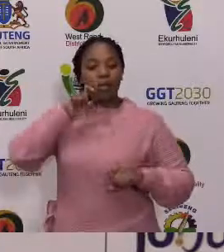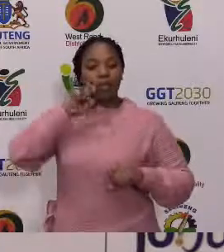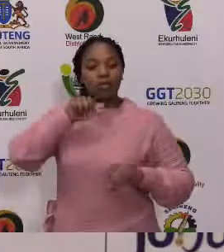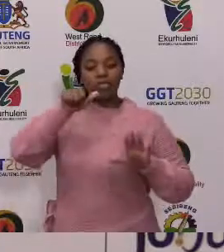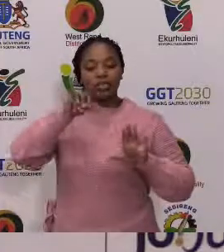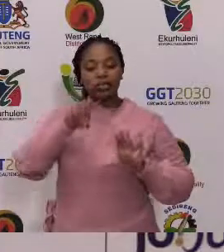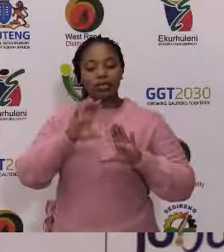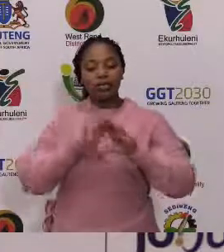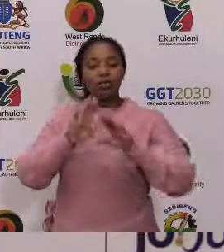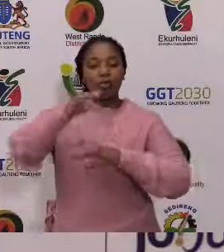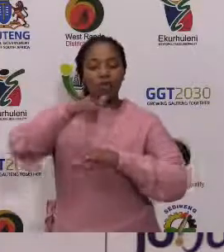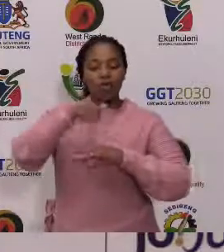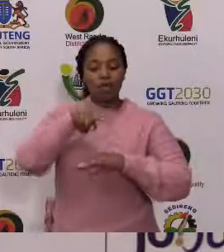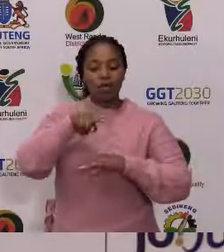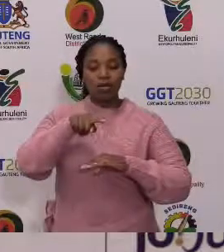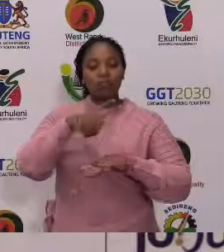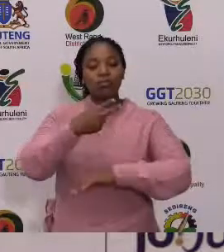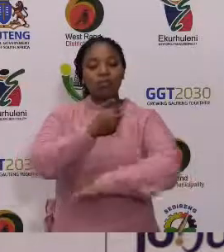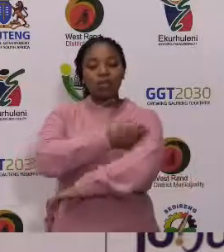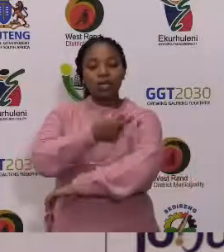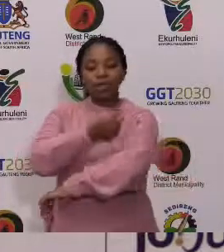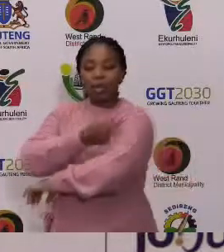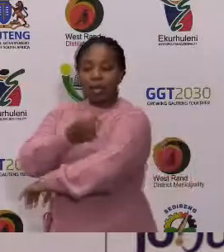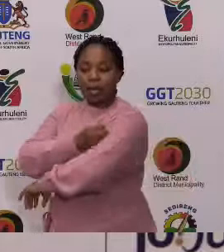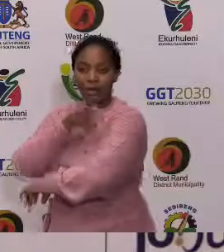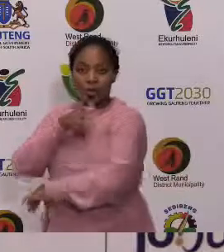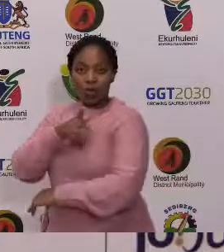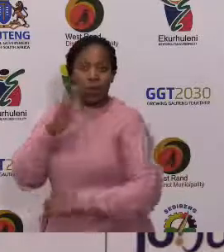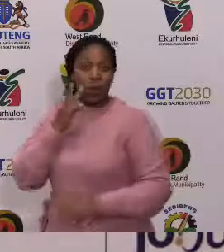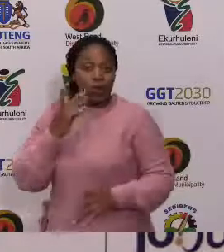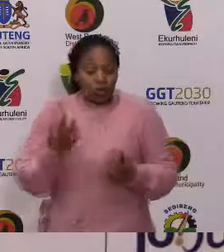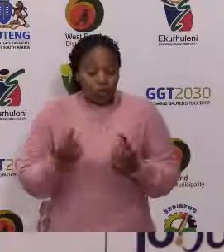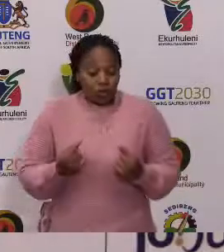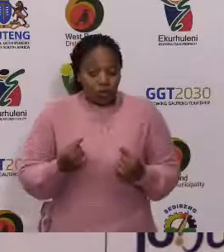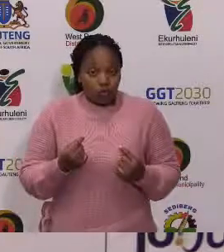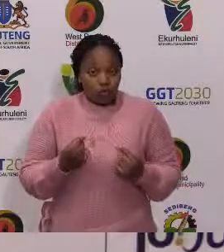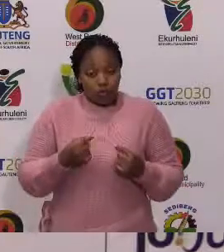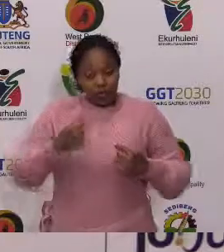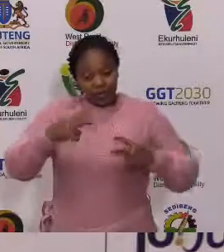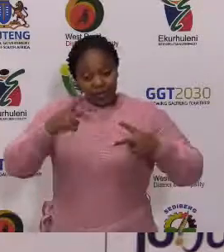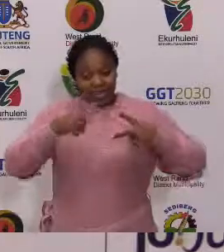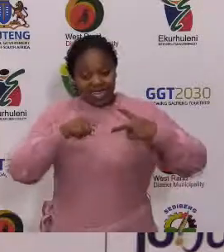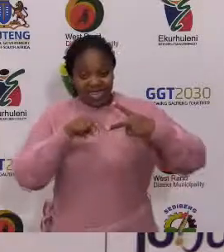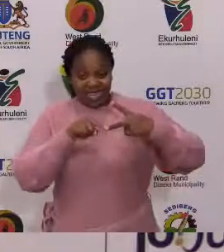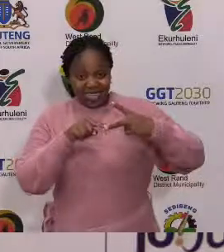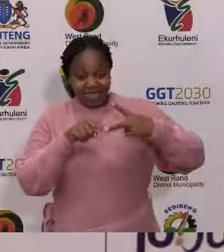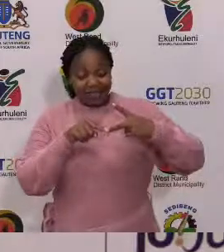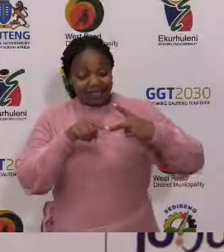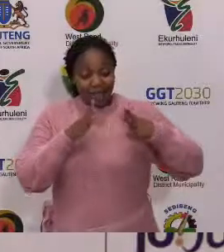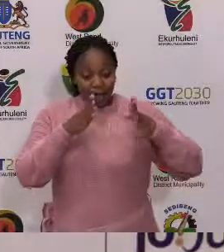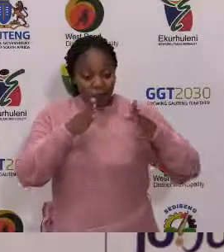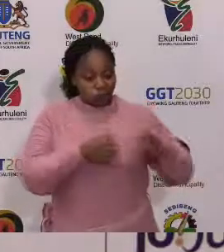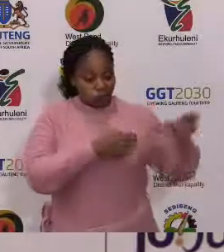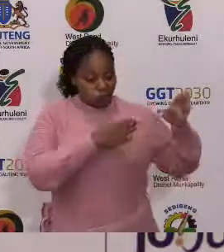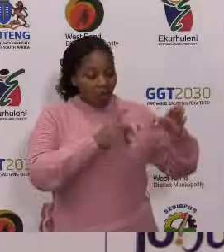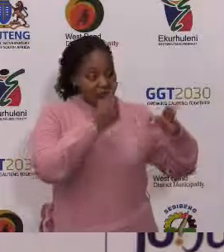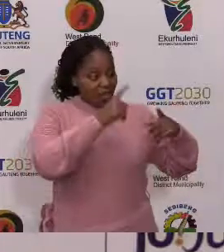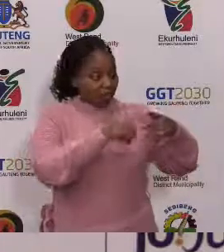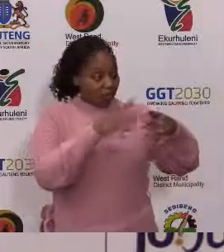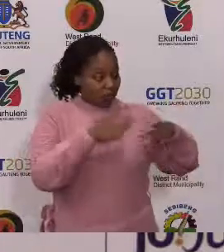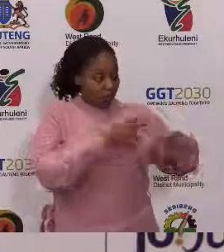above. So we are going to reorganize. So when we do our second phase vaccination